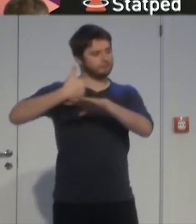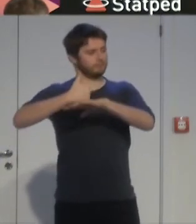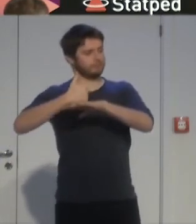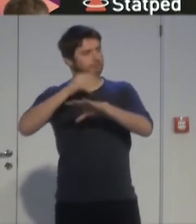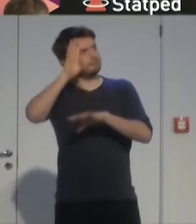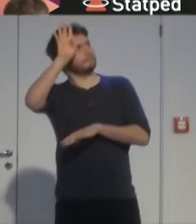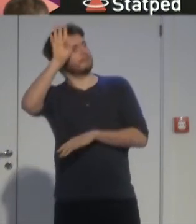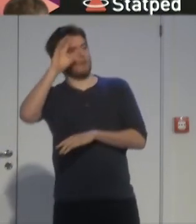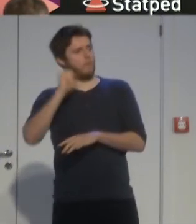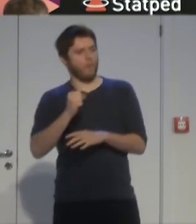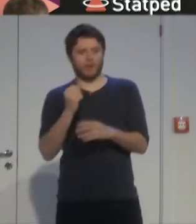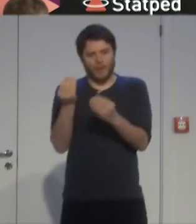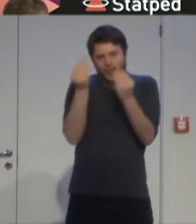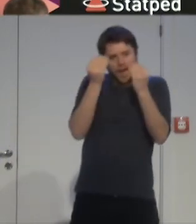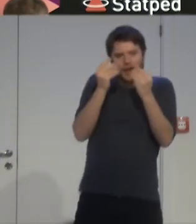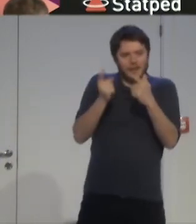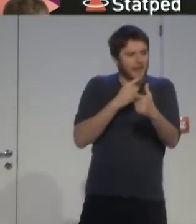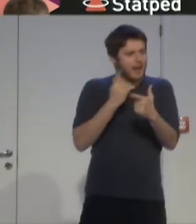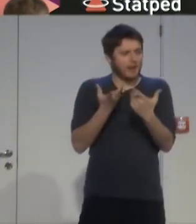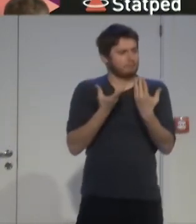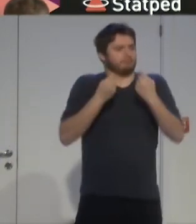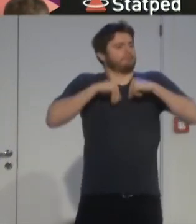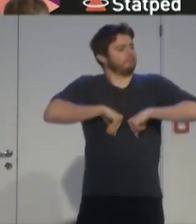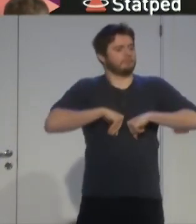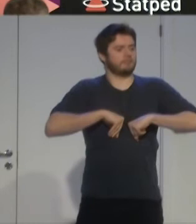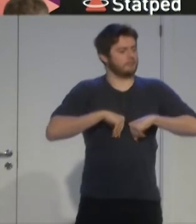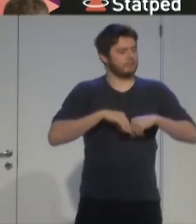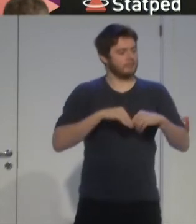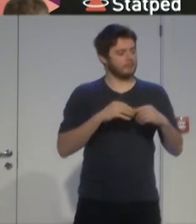or acquired.